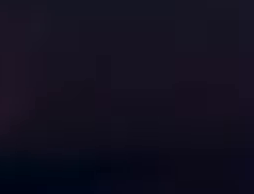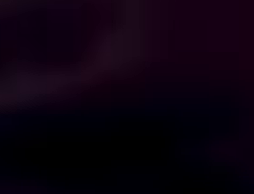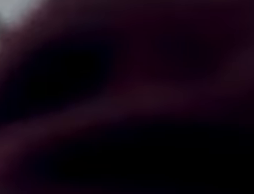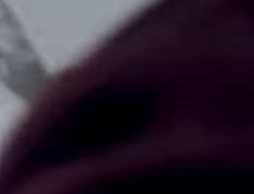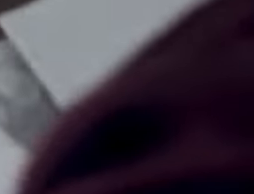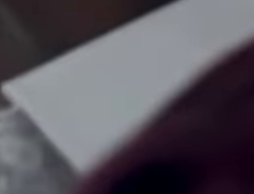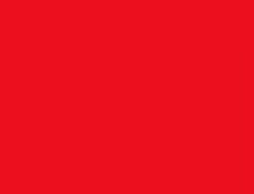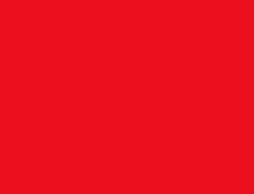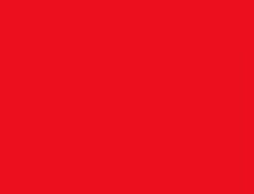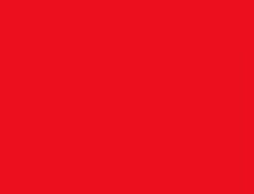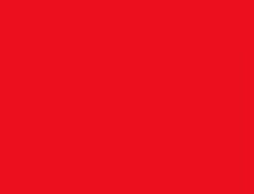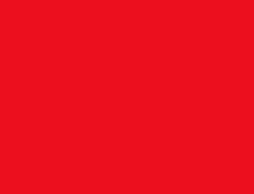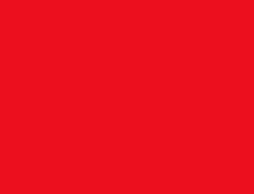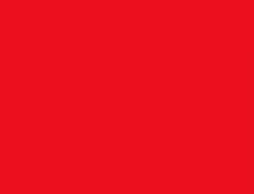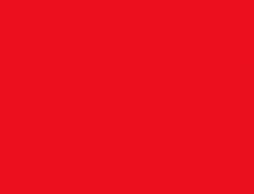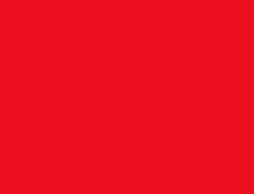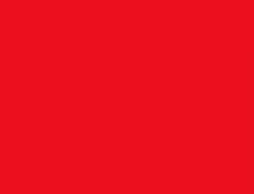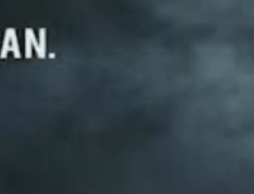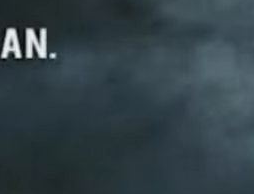phenomenal.